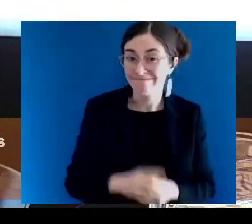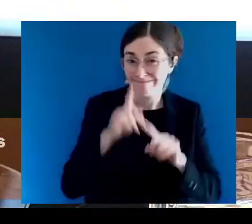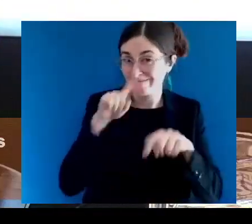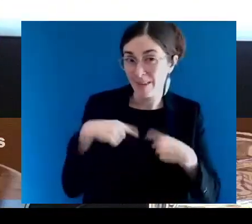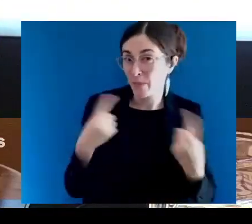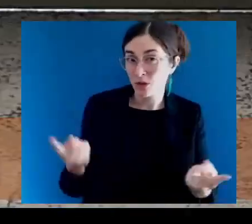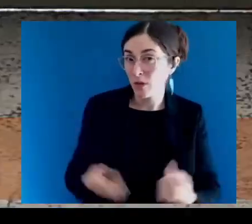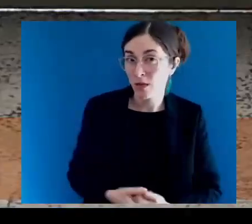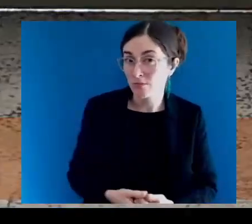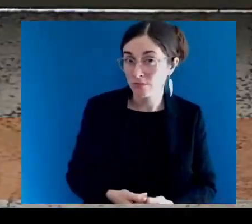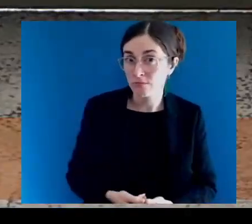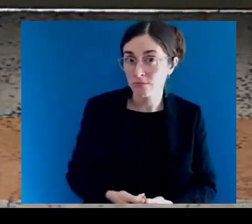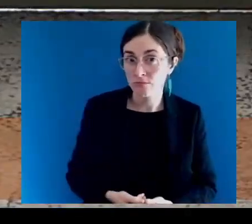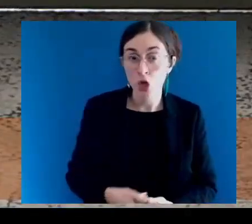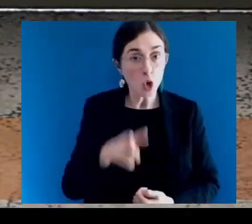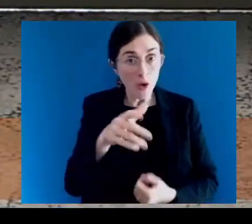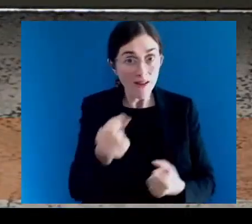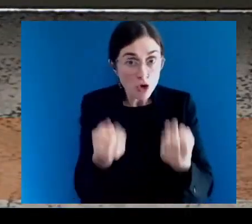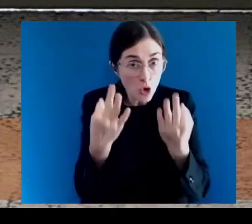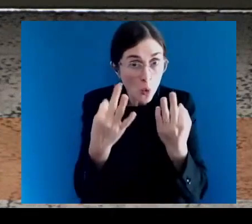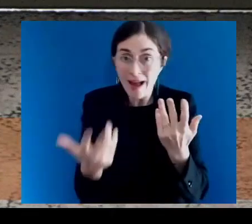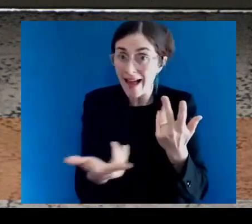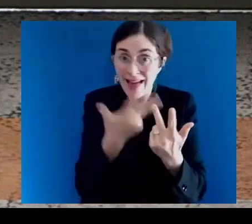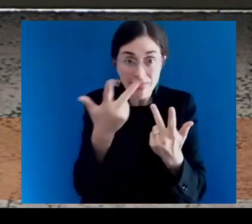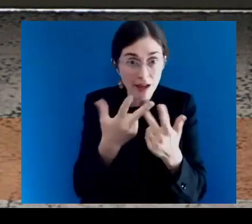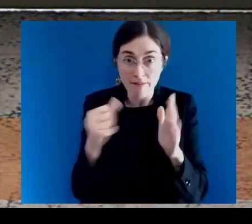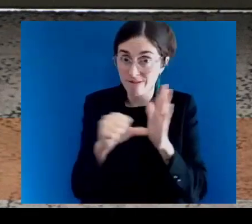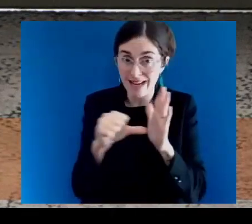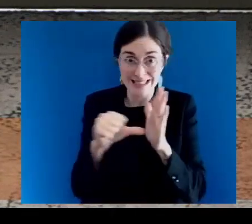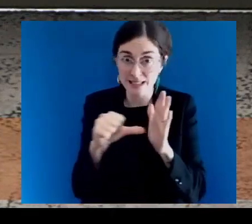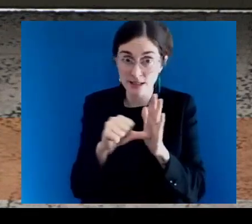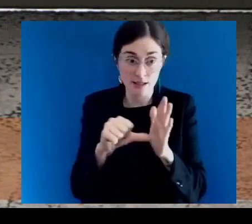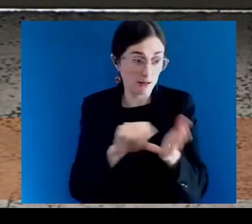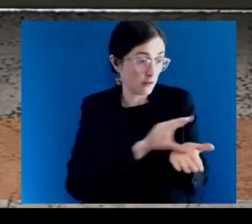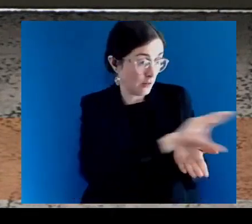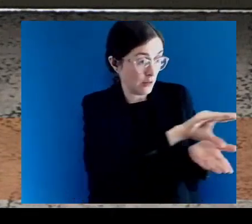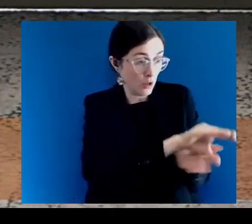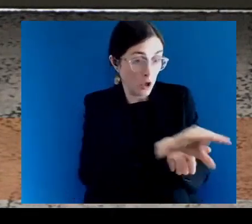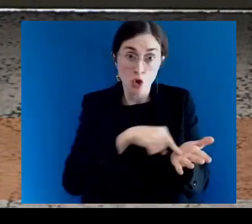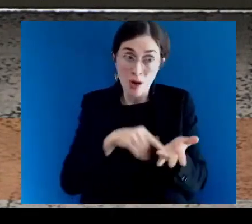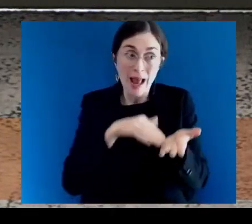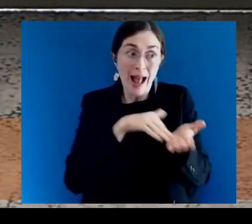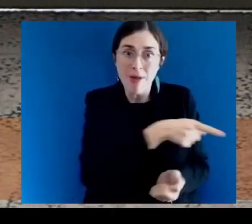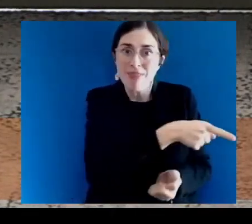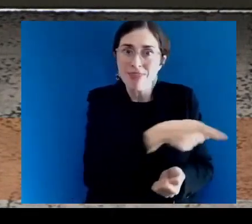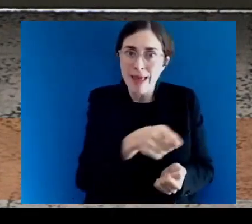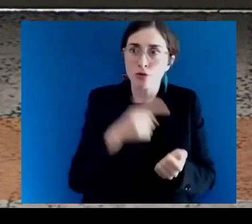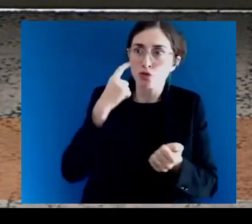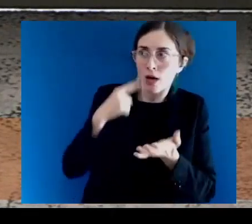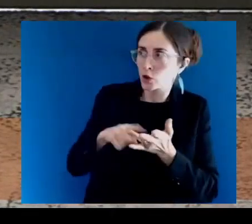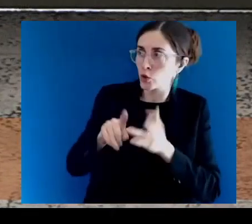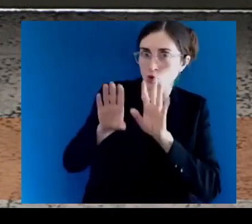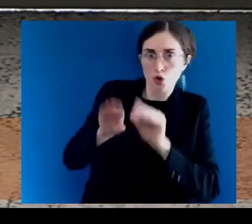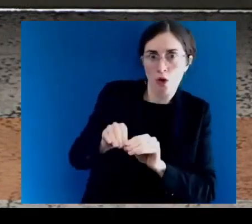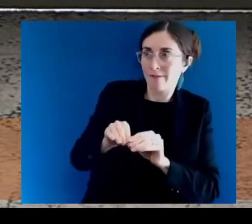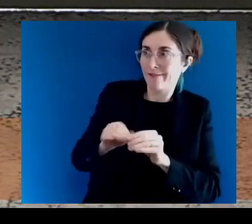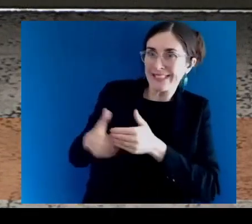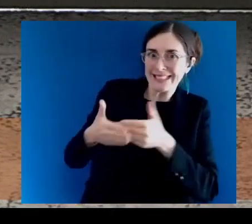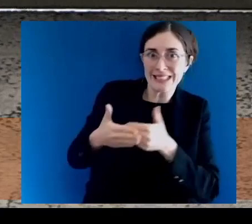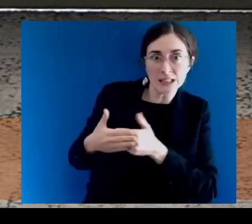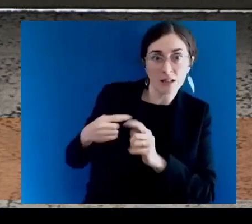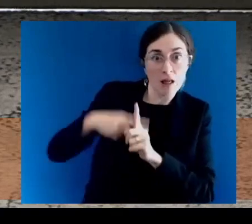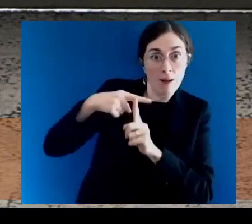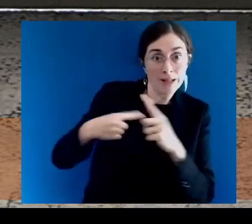There is no other funding at this time to enable them to meaningfully respond to climate change. That's correct.